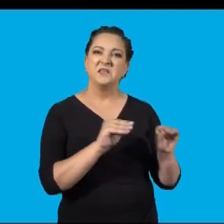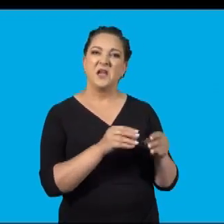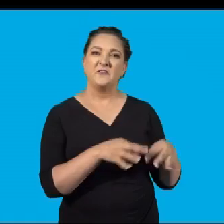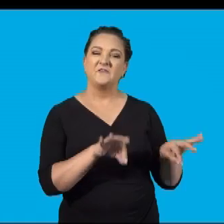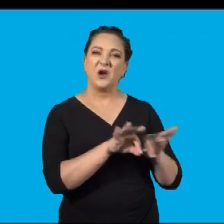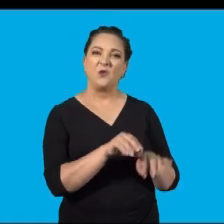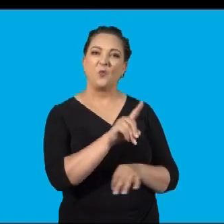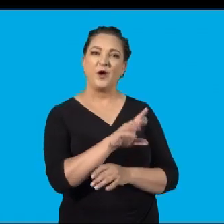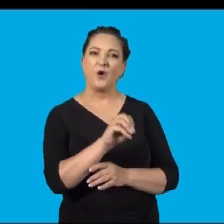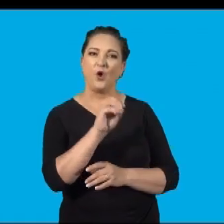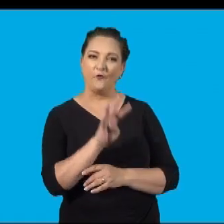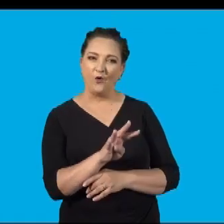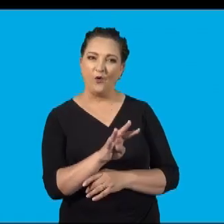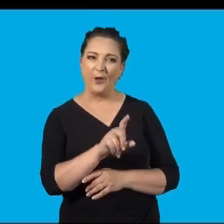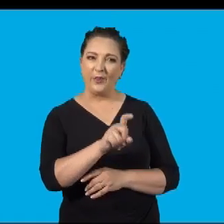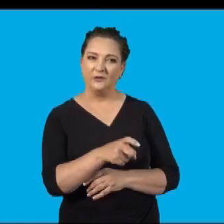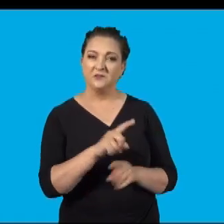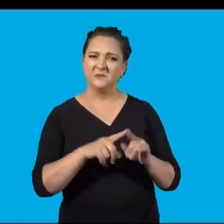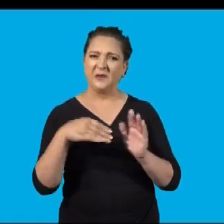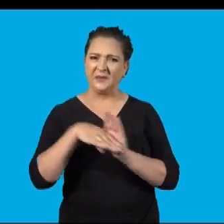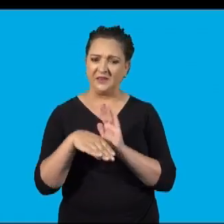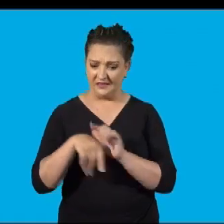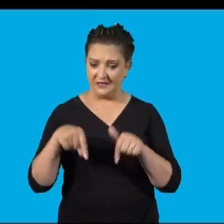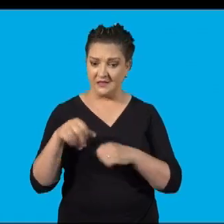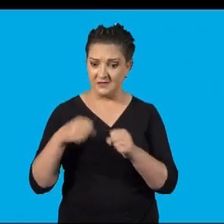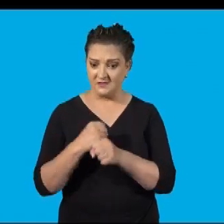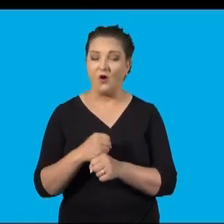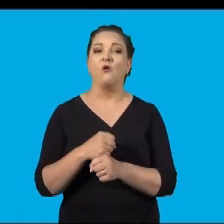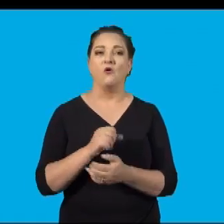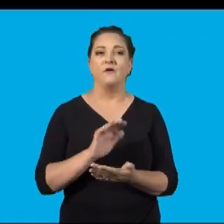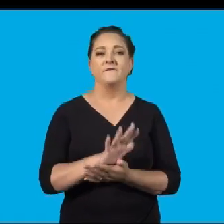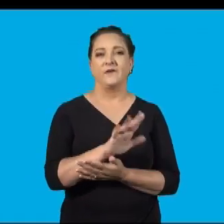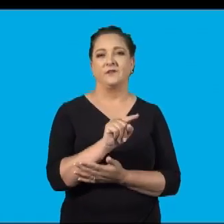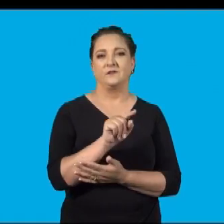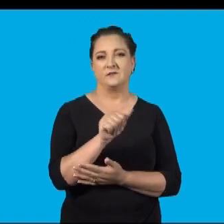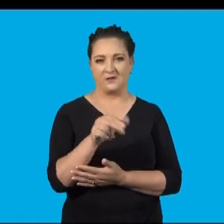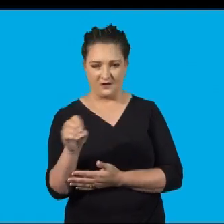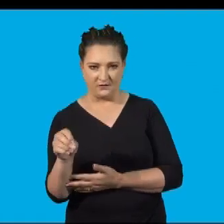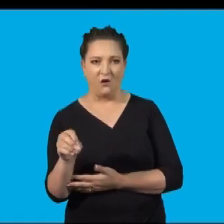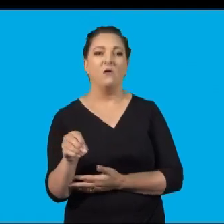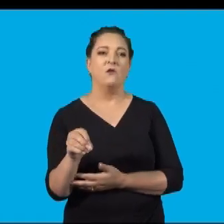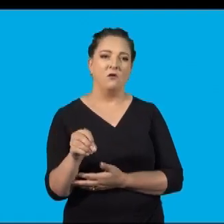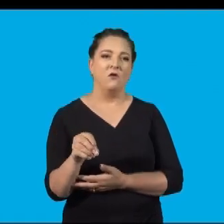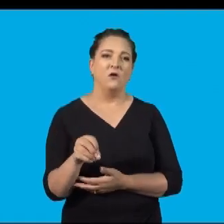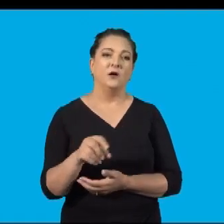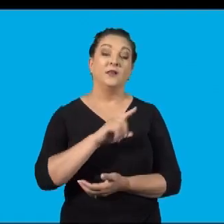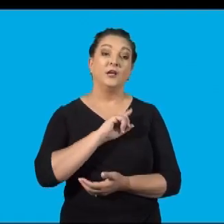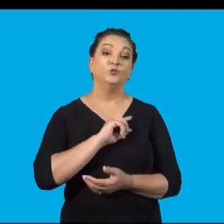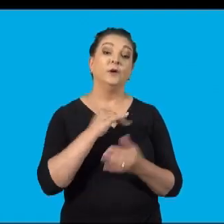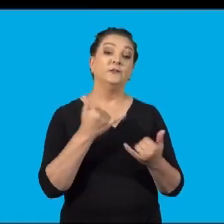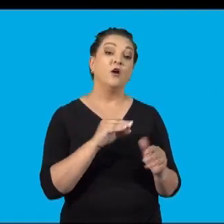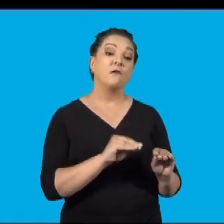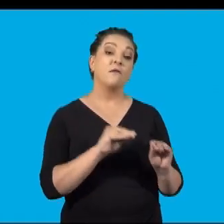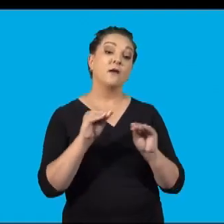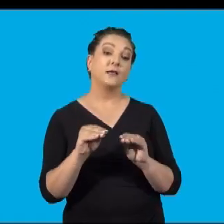of 104,000, if I subtract the depreciation for this year, which is 15.6, I'll get the carrying value on the date